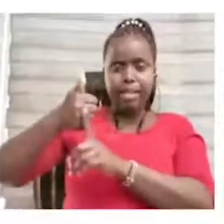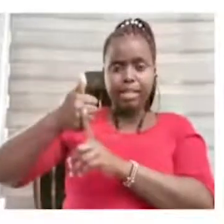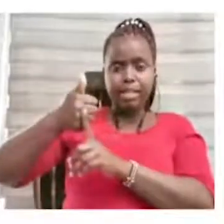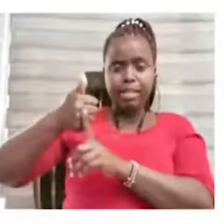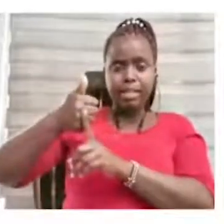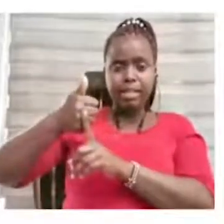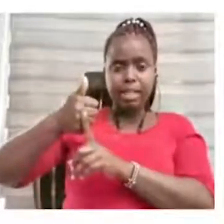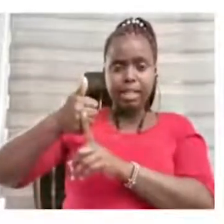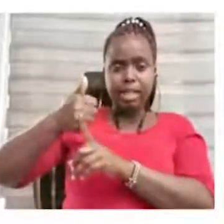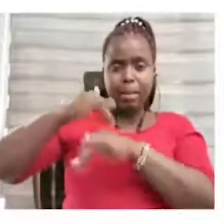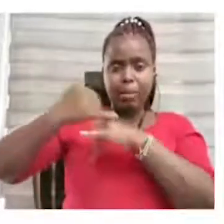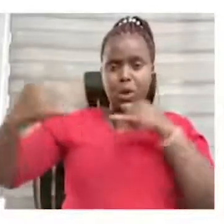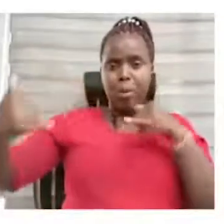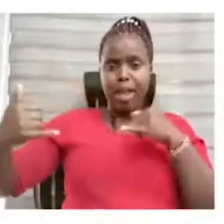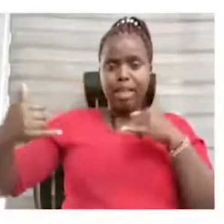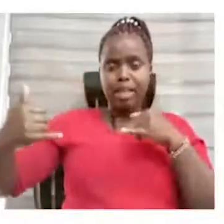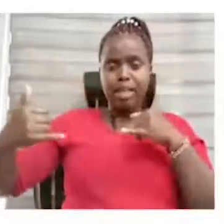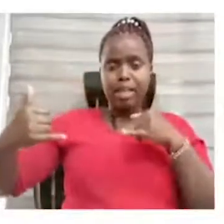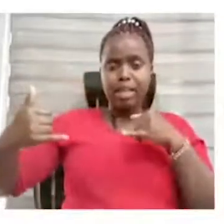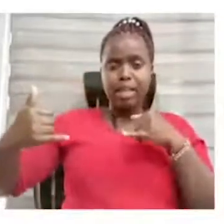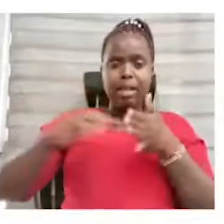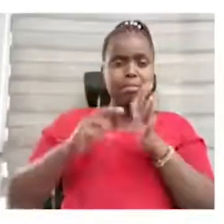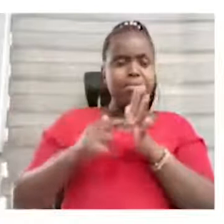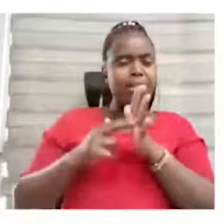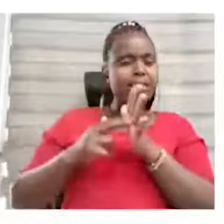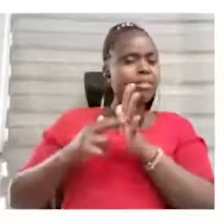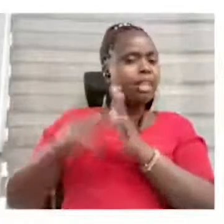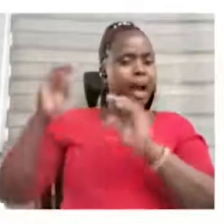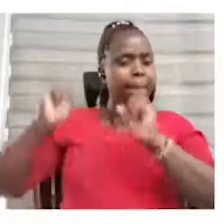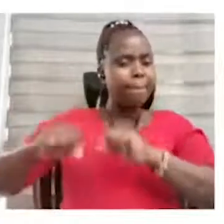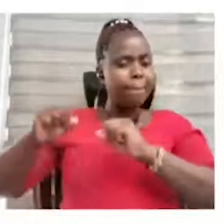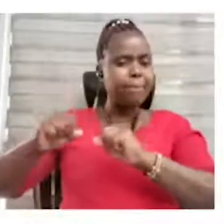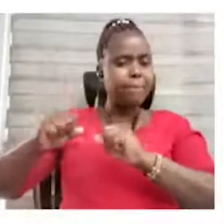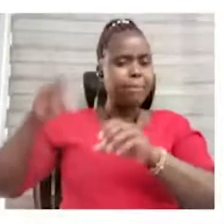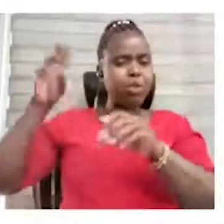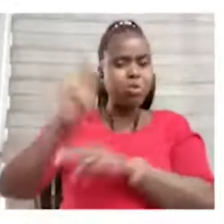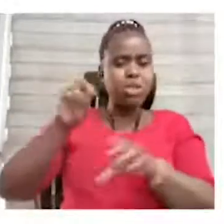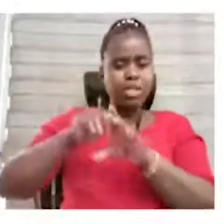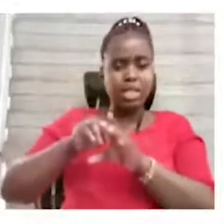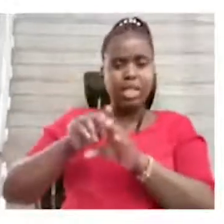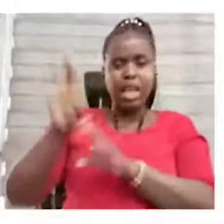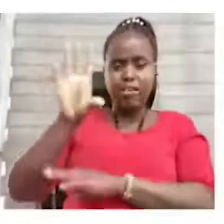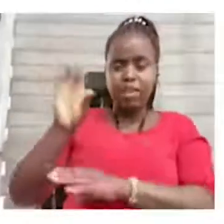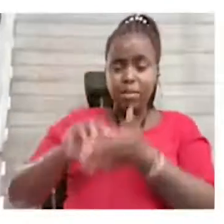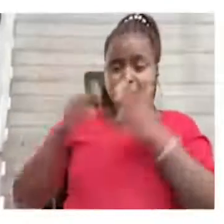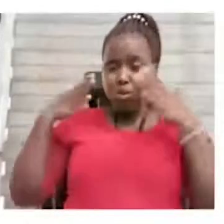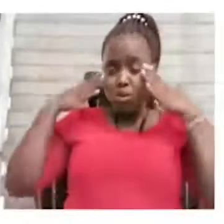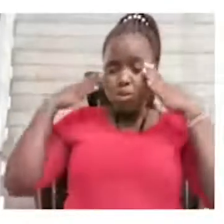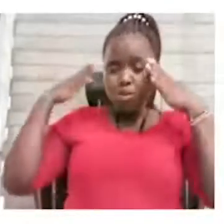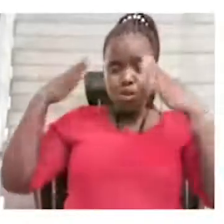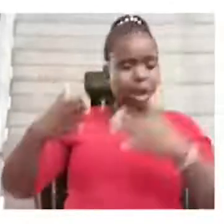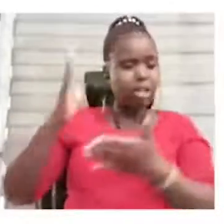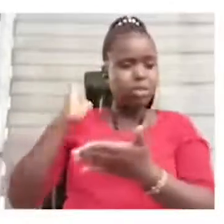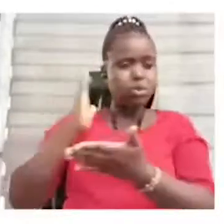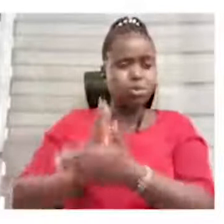with disabilities reside in the communities we serve, and therefore we focus deliberately on